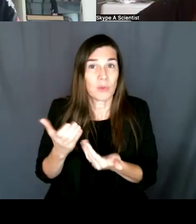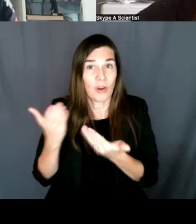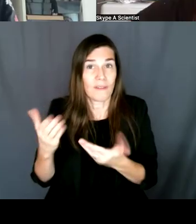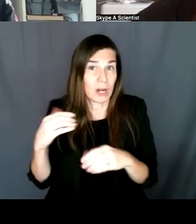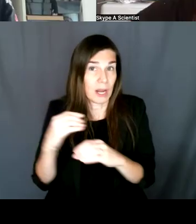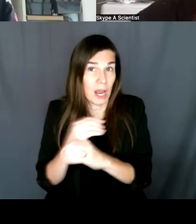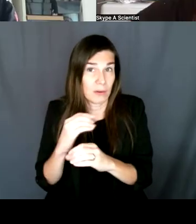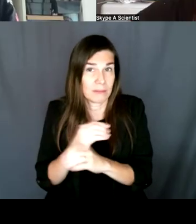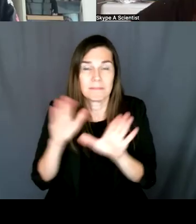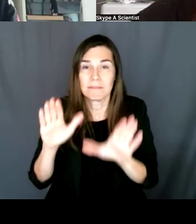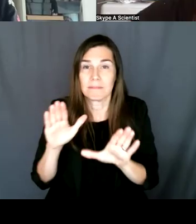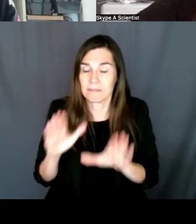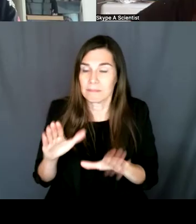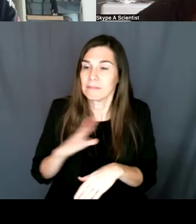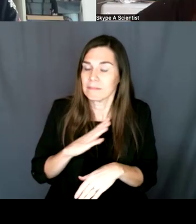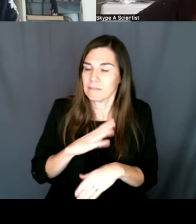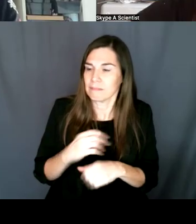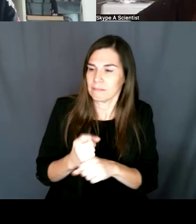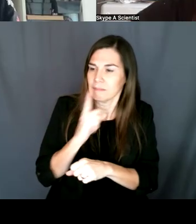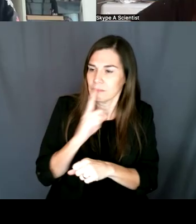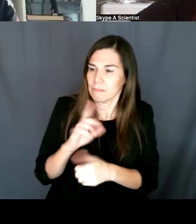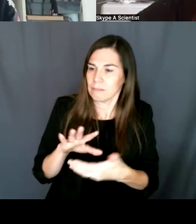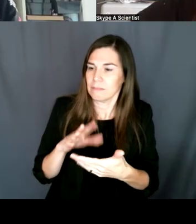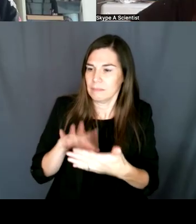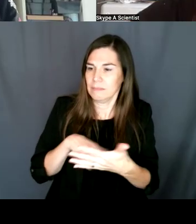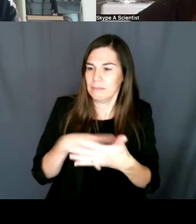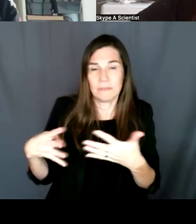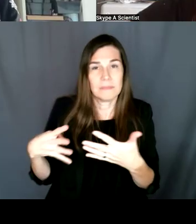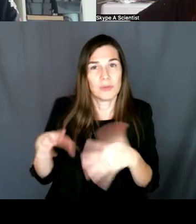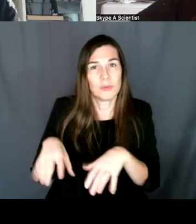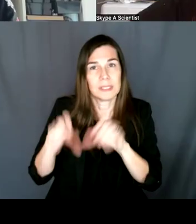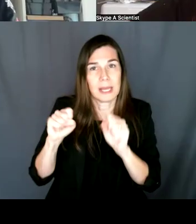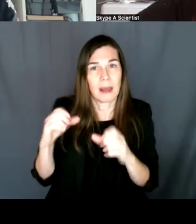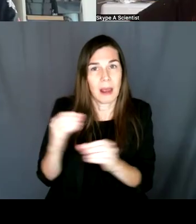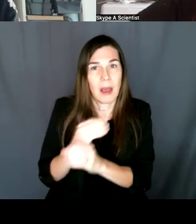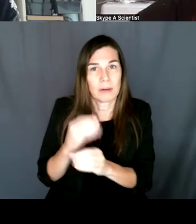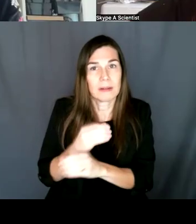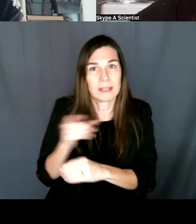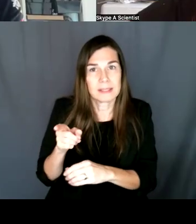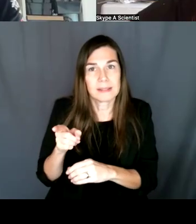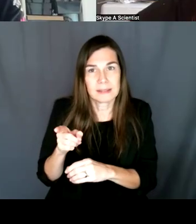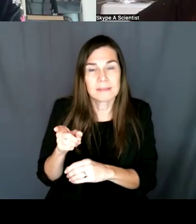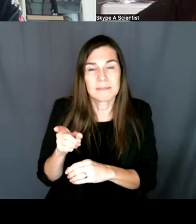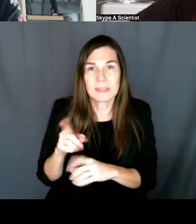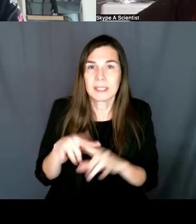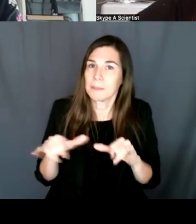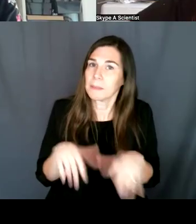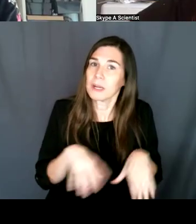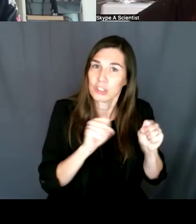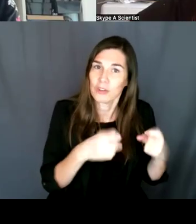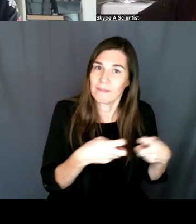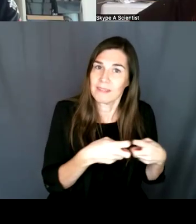was really great. So I made sure that I arranged my math schedule so that I would be able to take calculus at the same time that I took